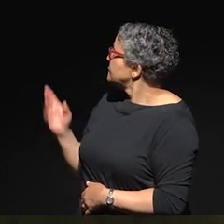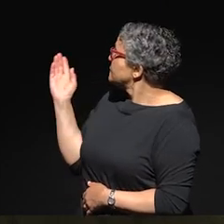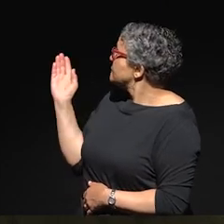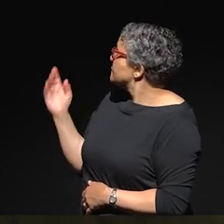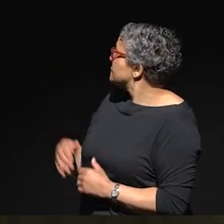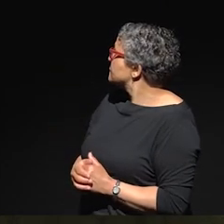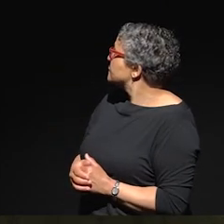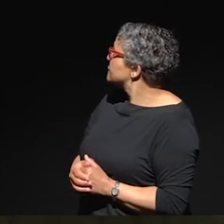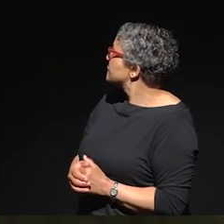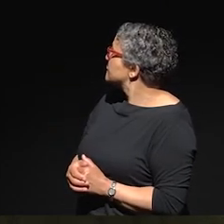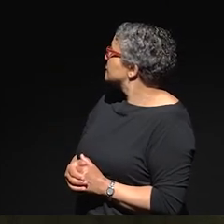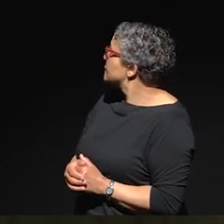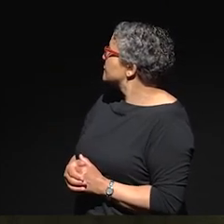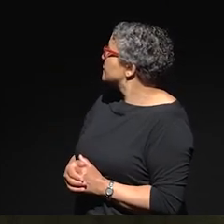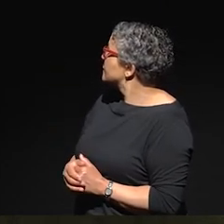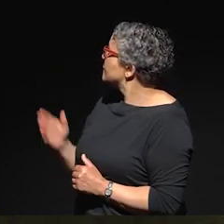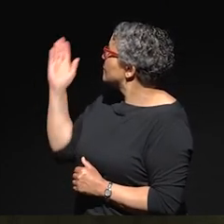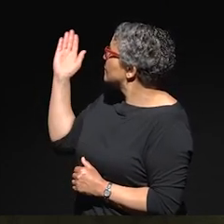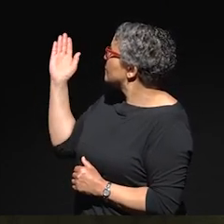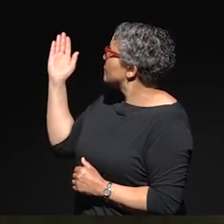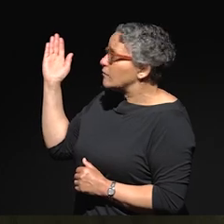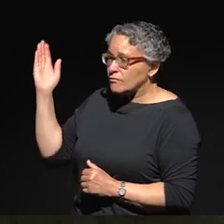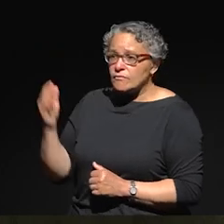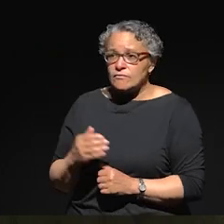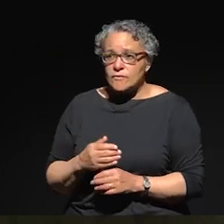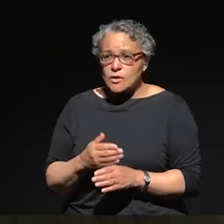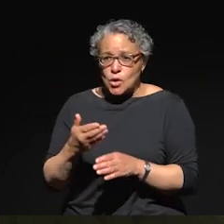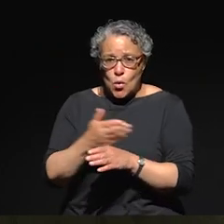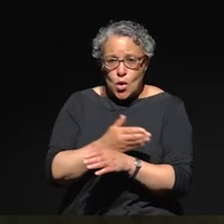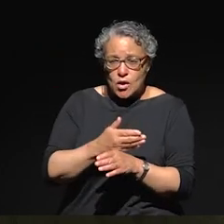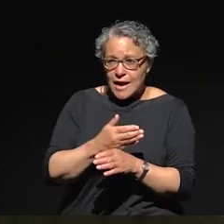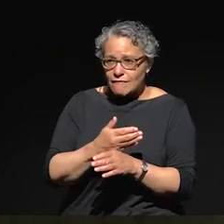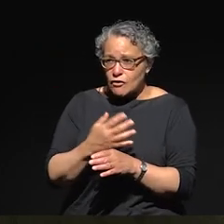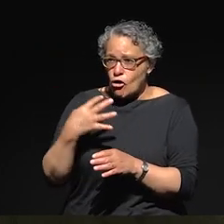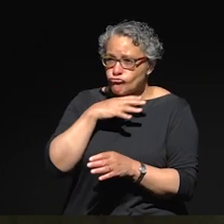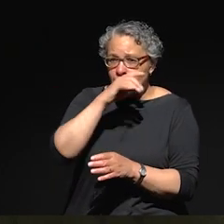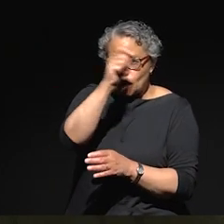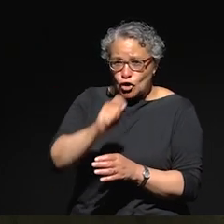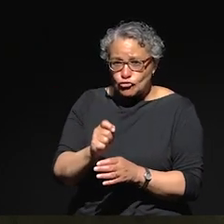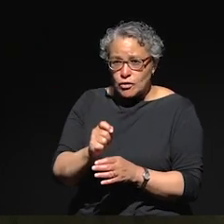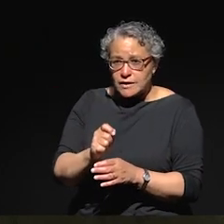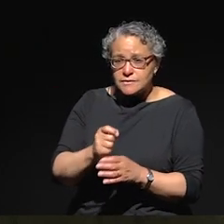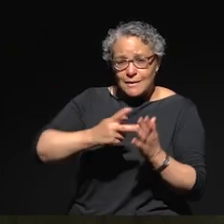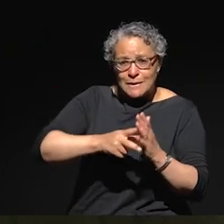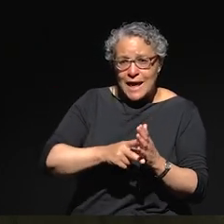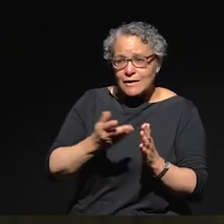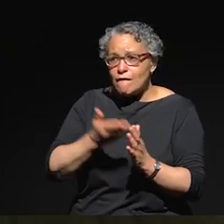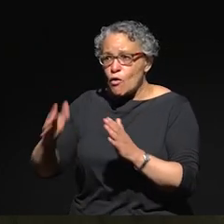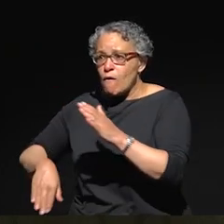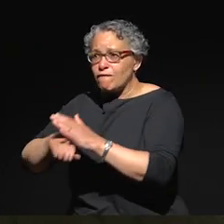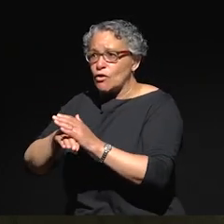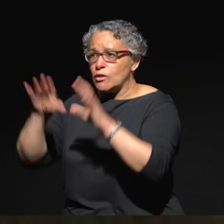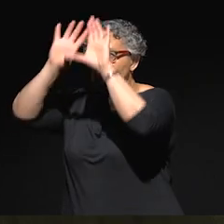composition, and it's this composition. You see it here, in the ceiling. What he also